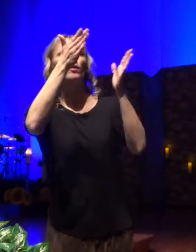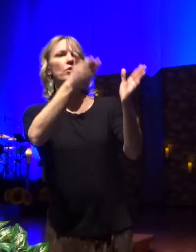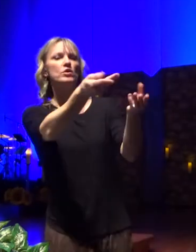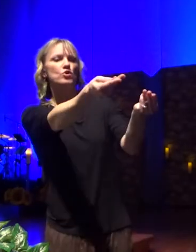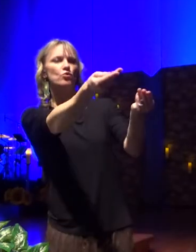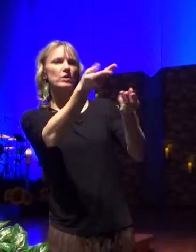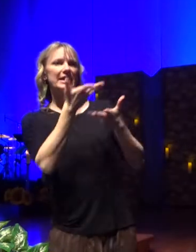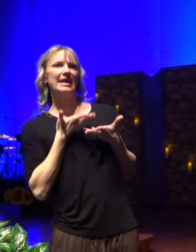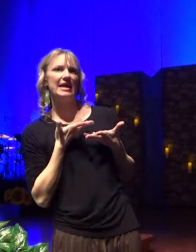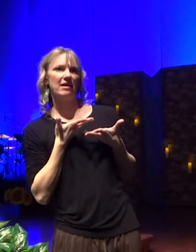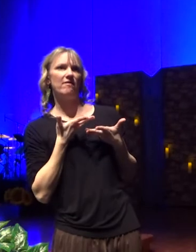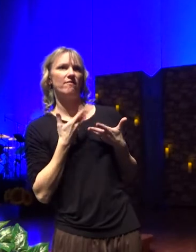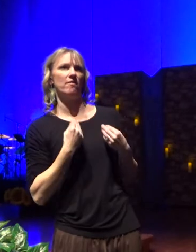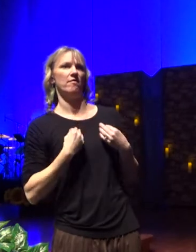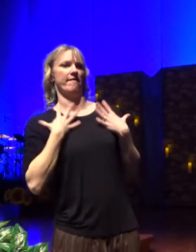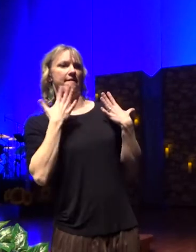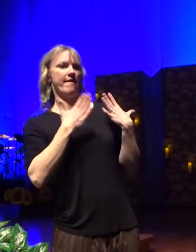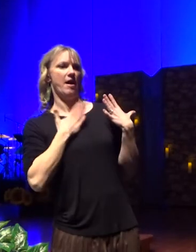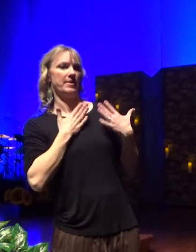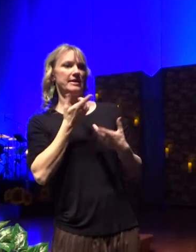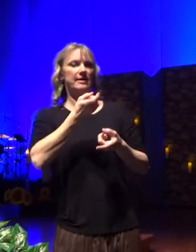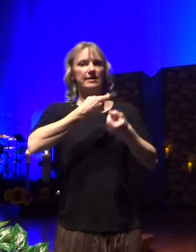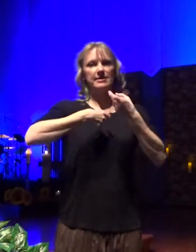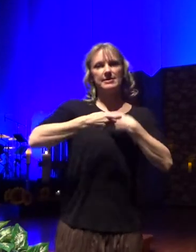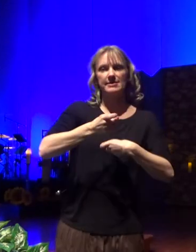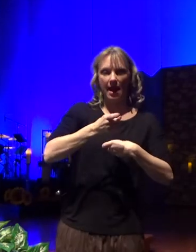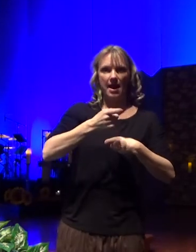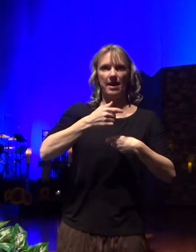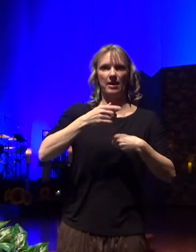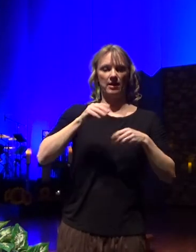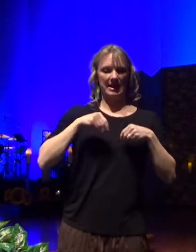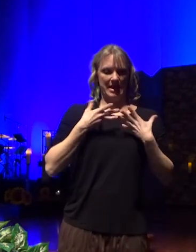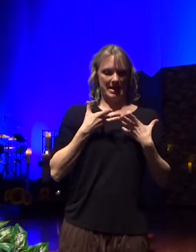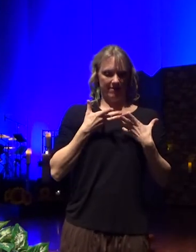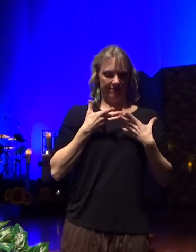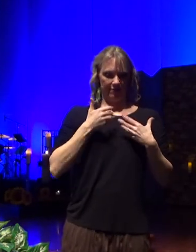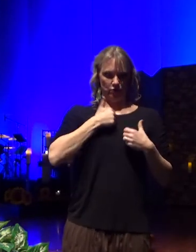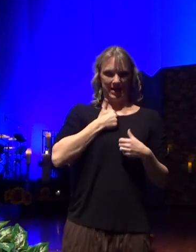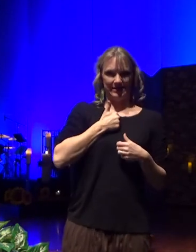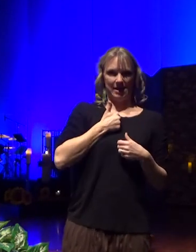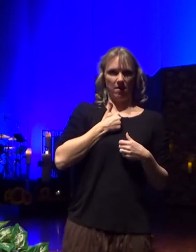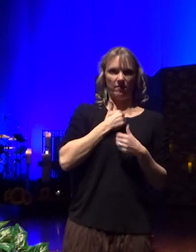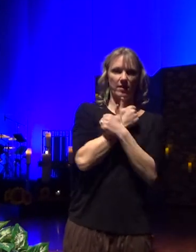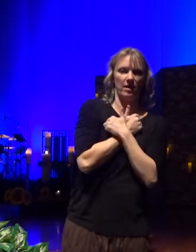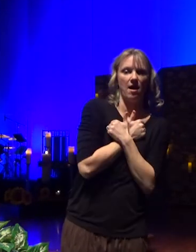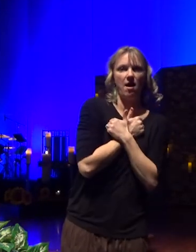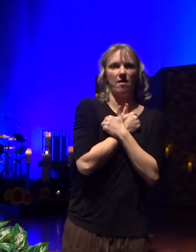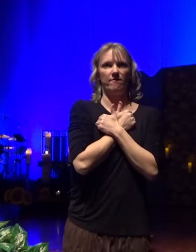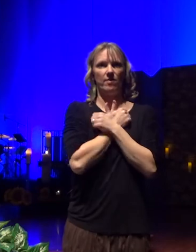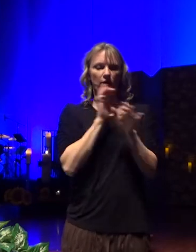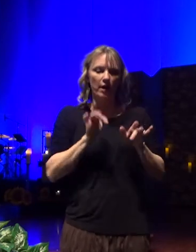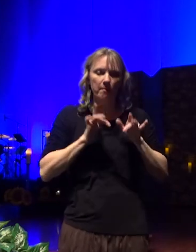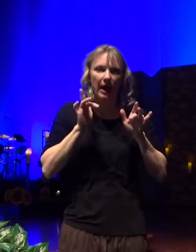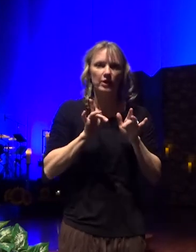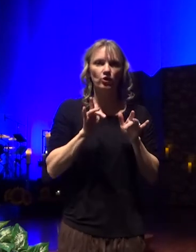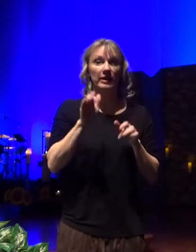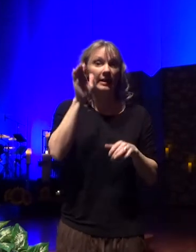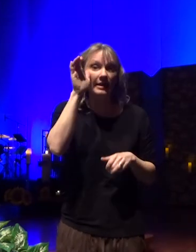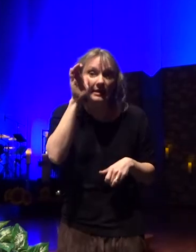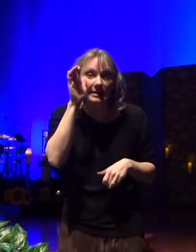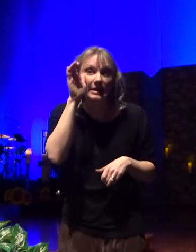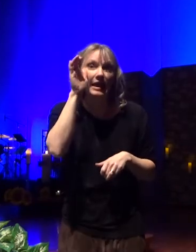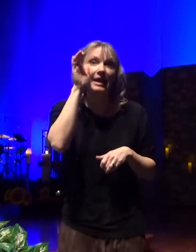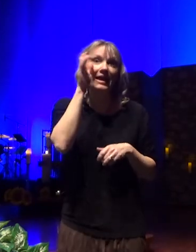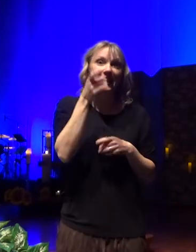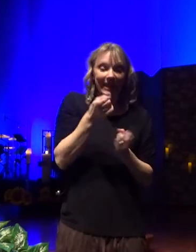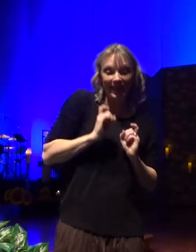people to give you something to make you happy, that you started giving yourself that yourself, the love, the compassion, the